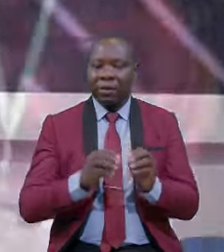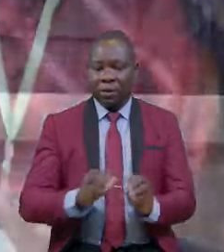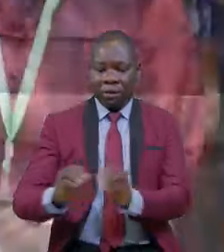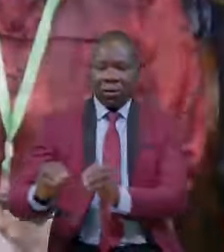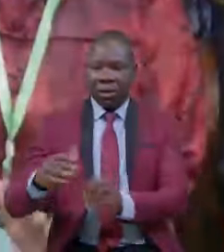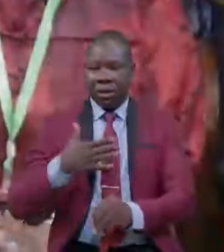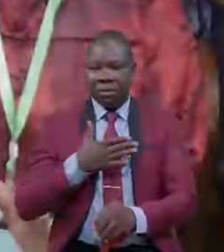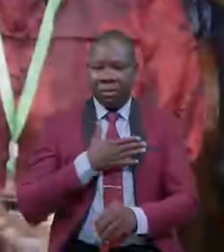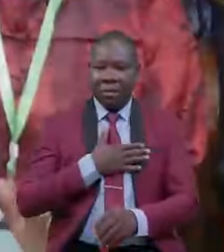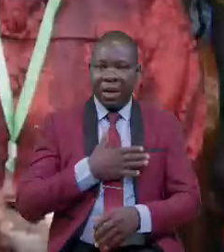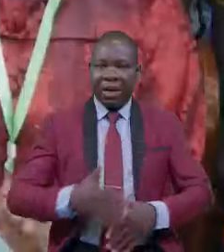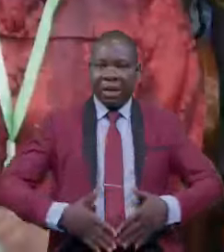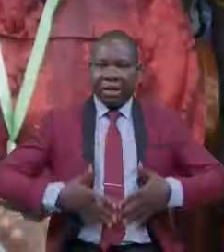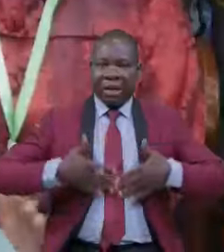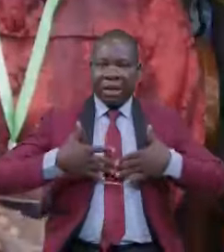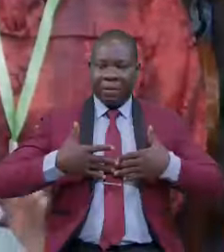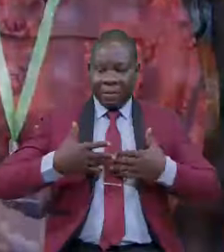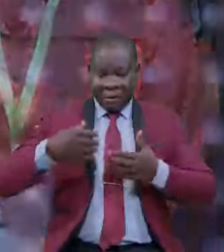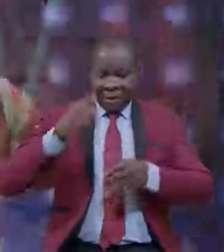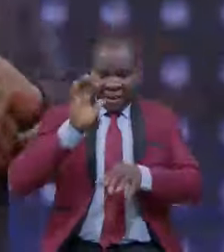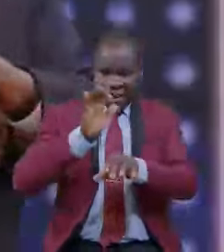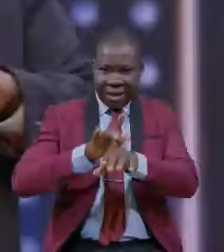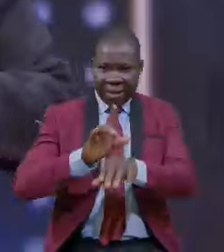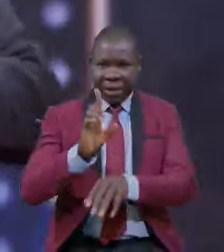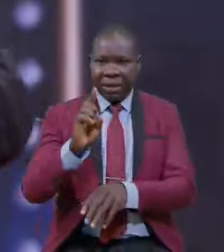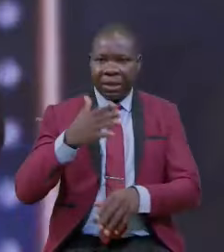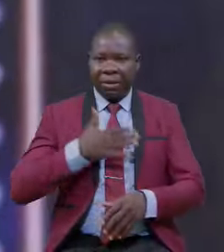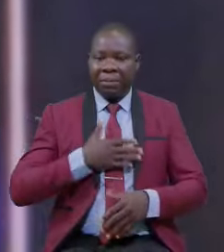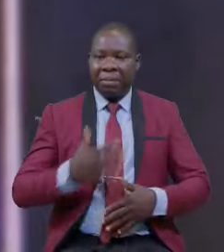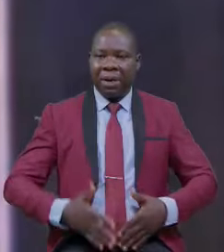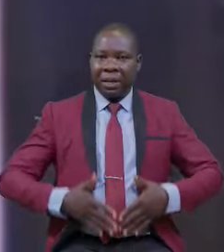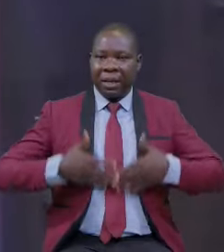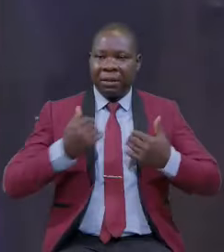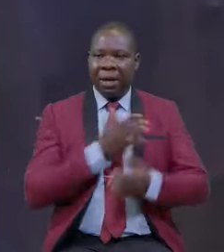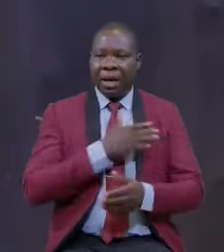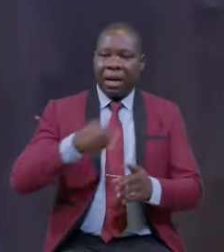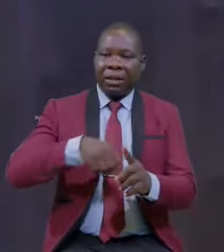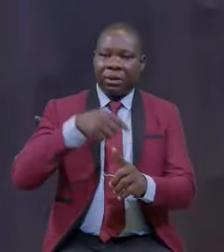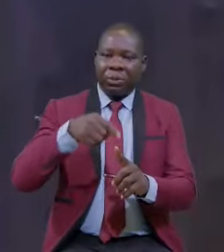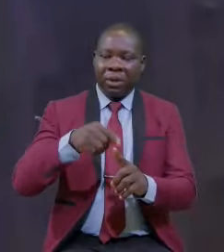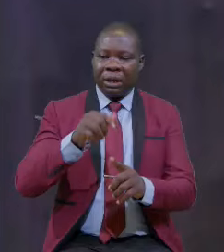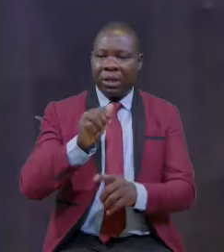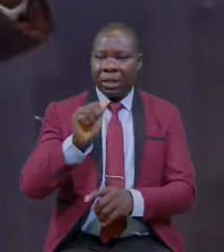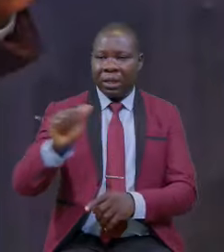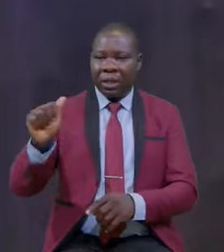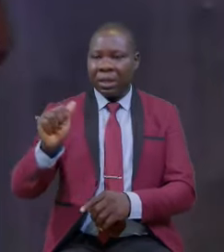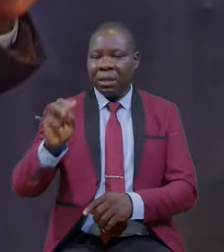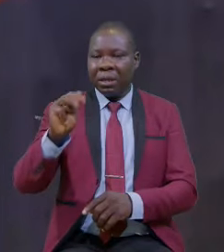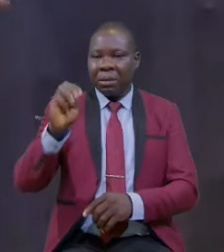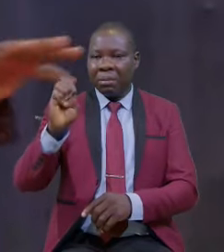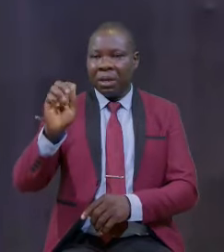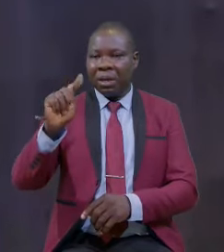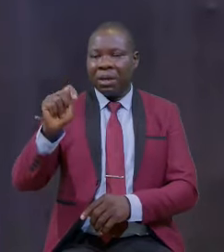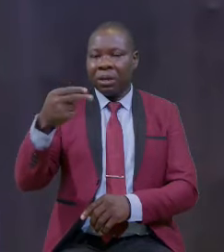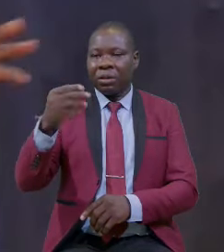And when a Methodist minister introduces me, not even if